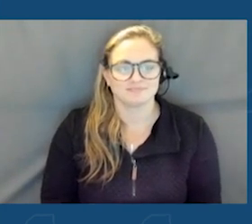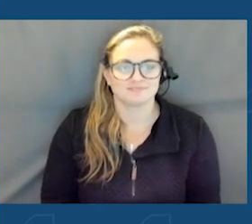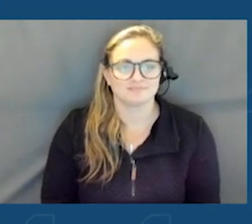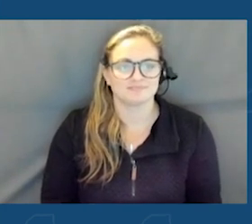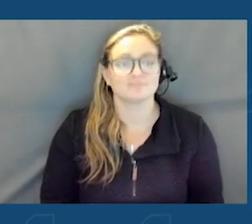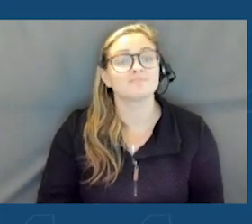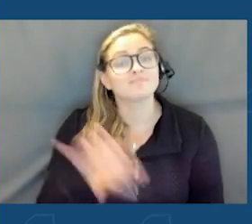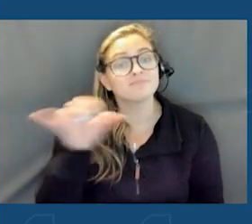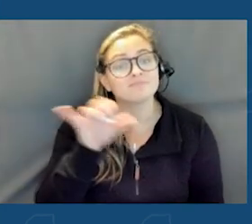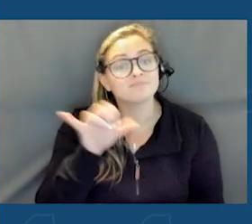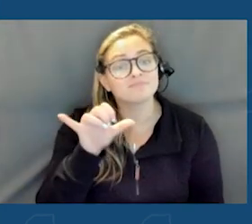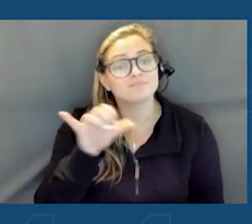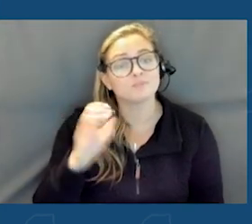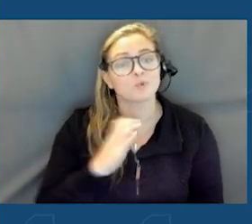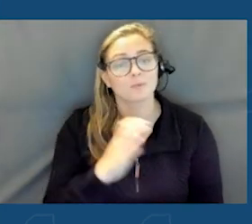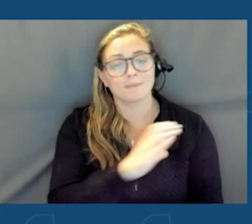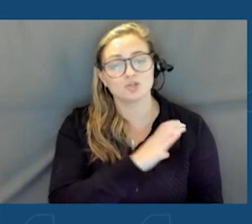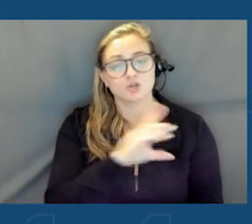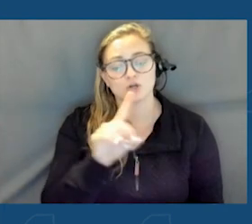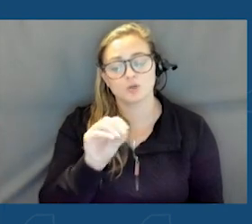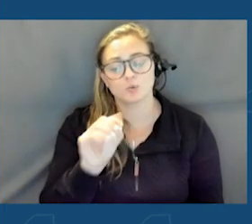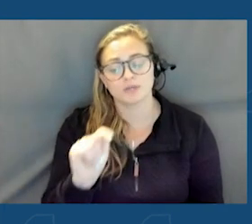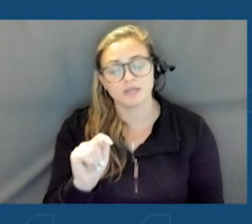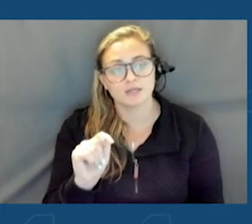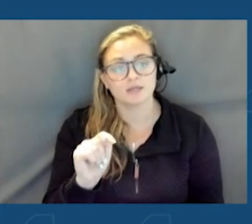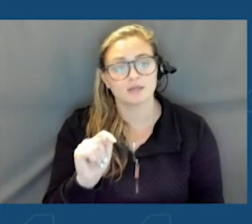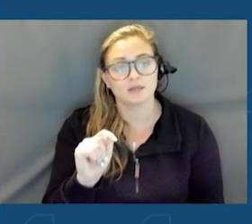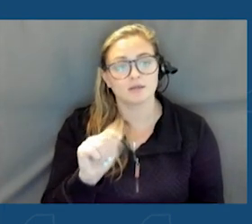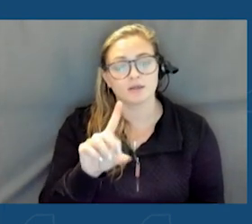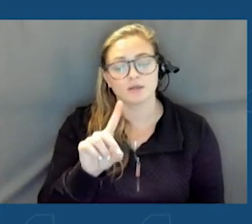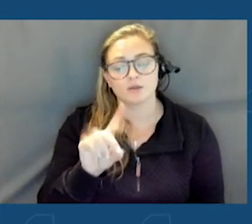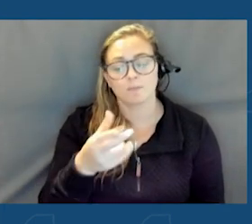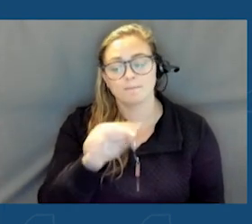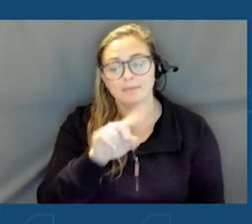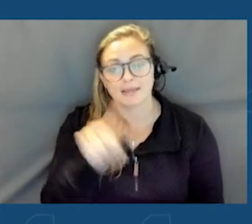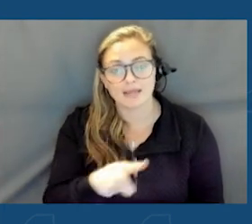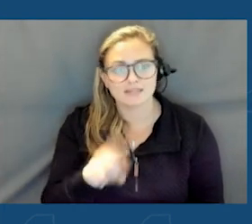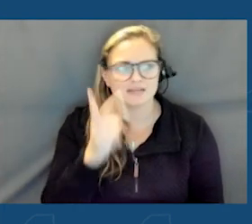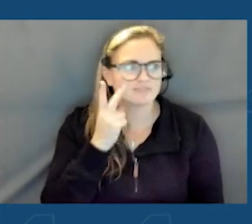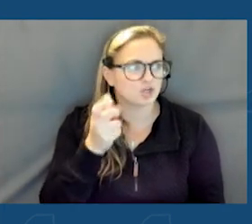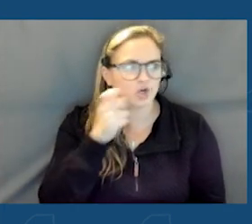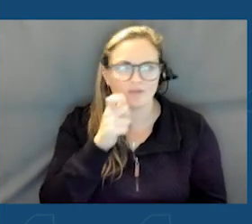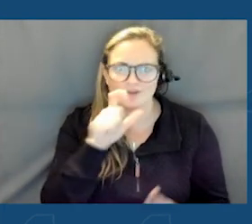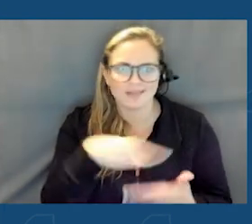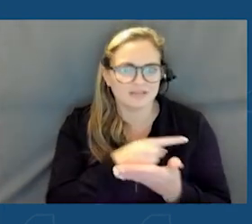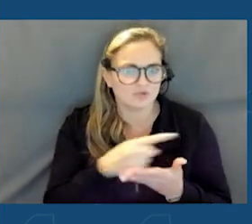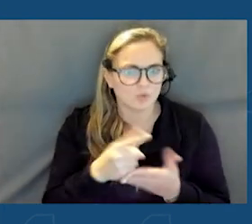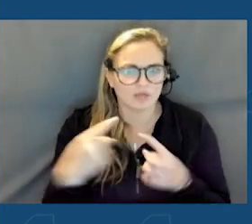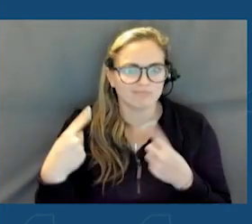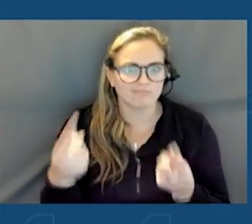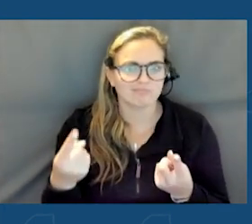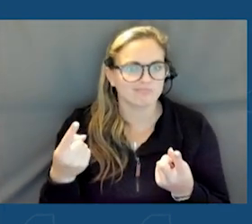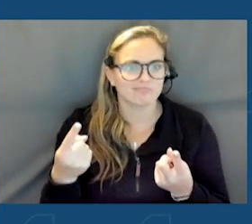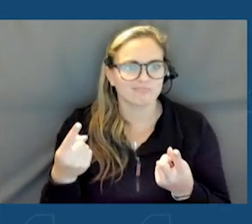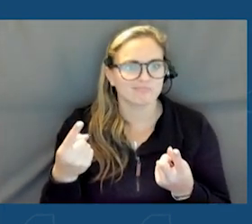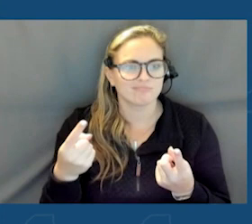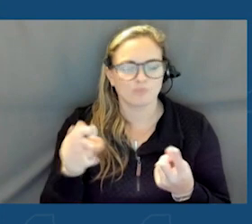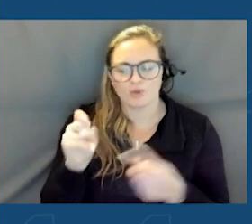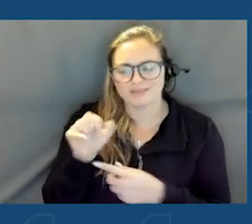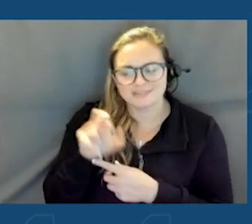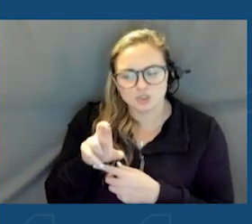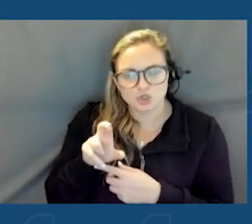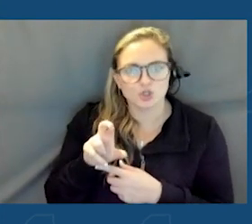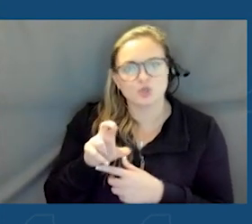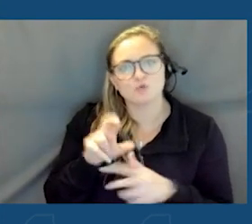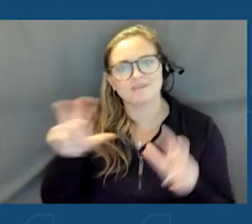Also, the Commissioner of DOT, Commissioner Dominguez is here. I've seen her every day this week, I think. We were at the Syracuse Fair. We've been at so